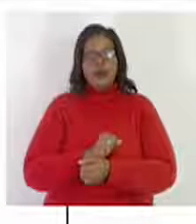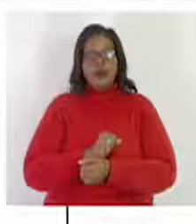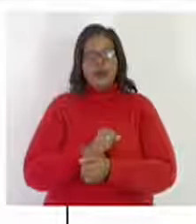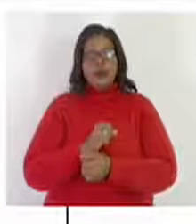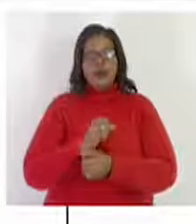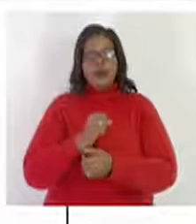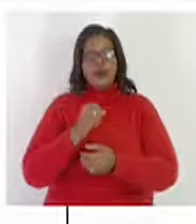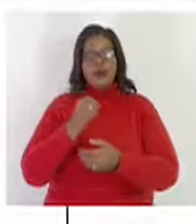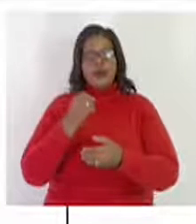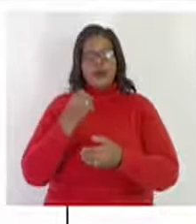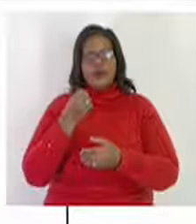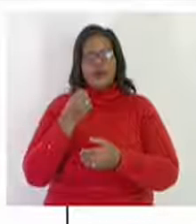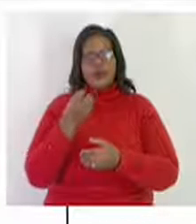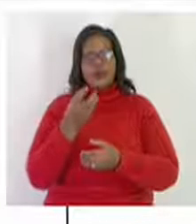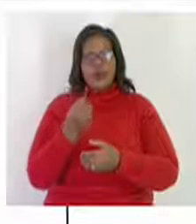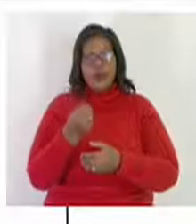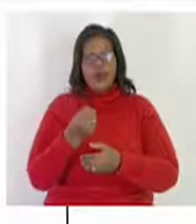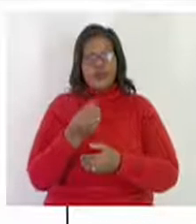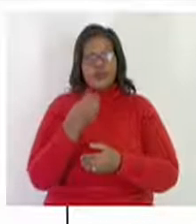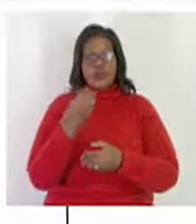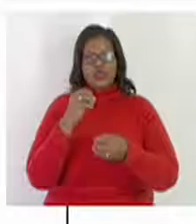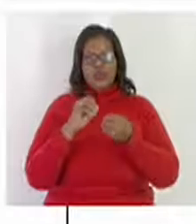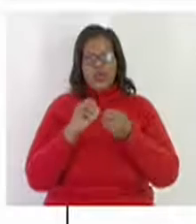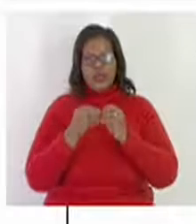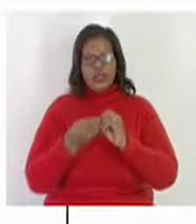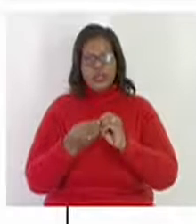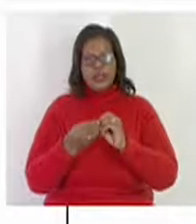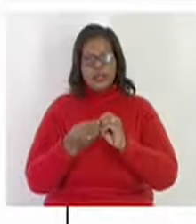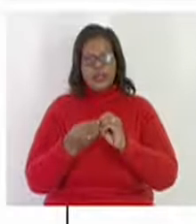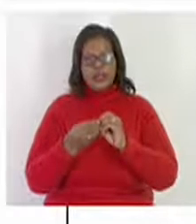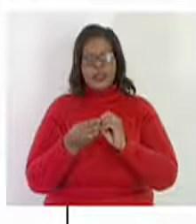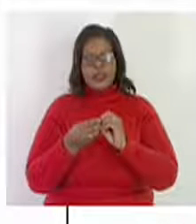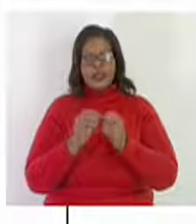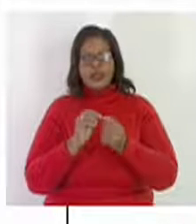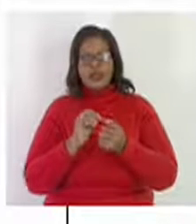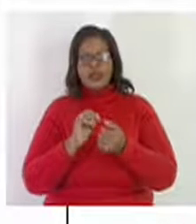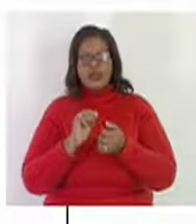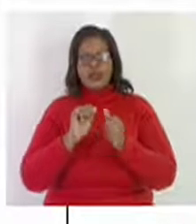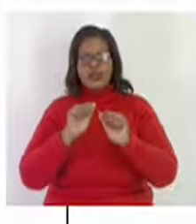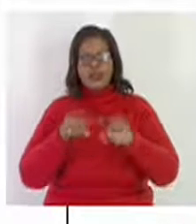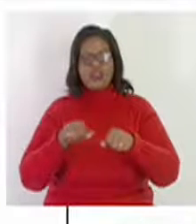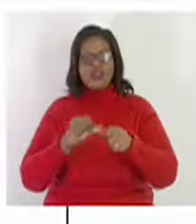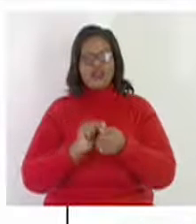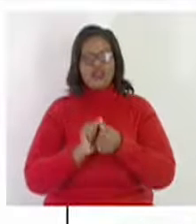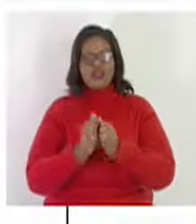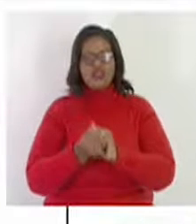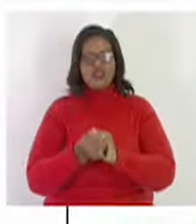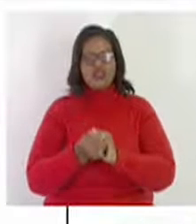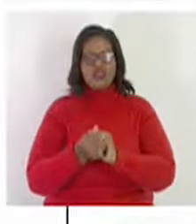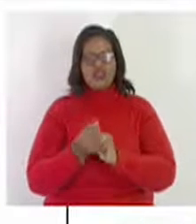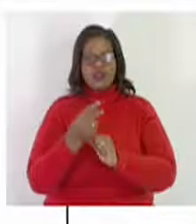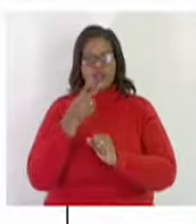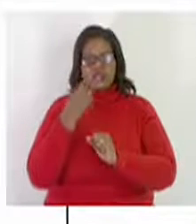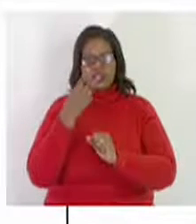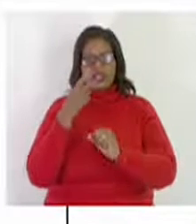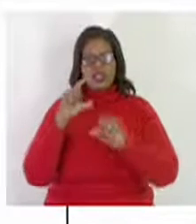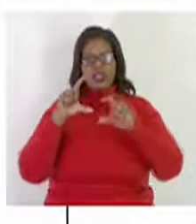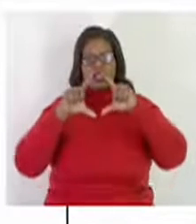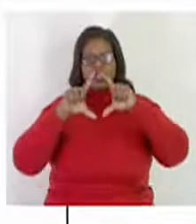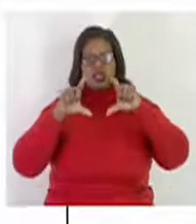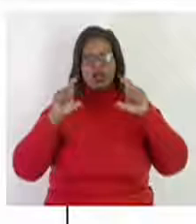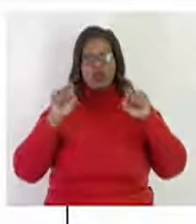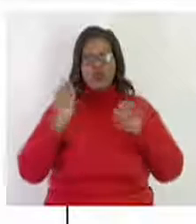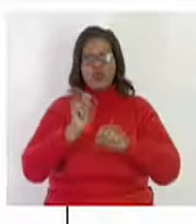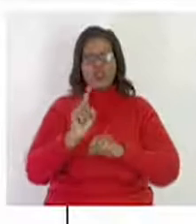is to compare numbers. Maybe we can just correct that one. Looking in the box, what